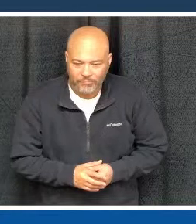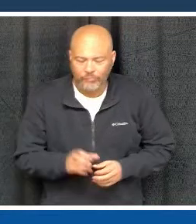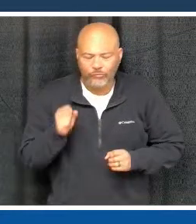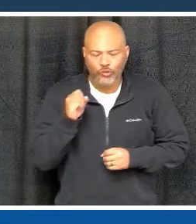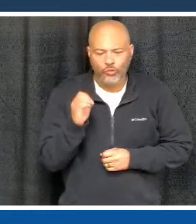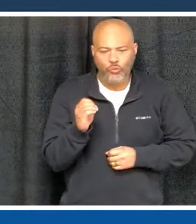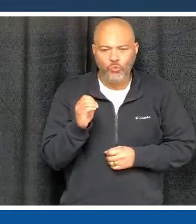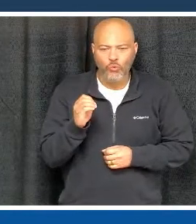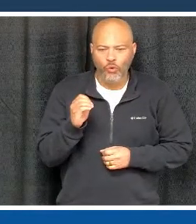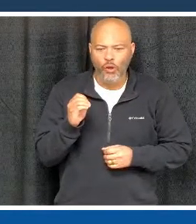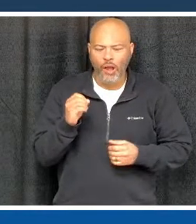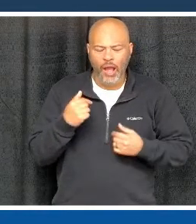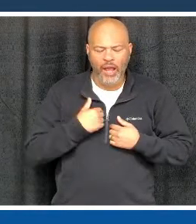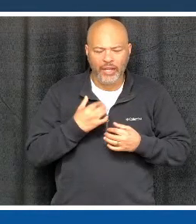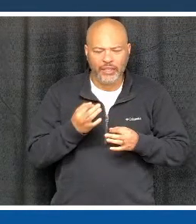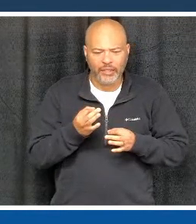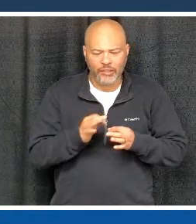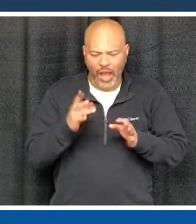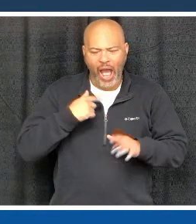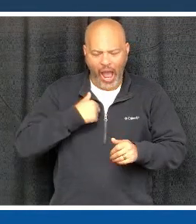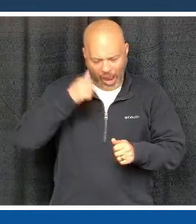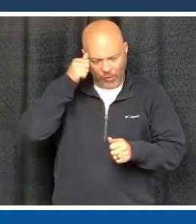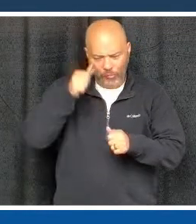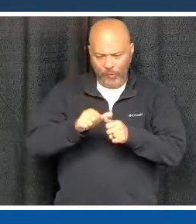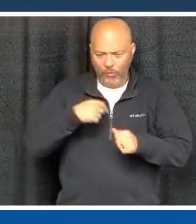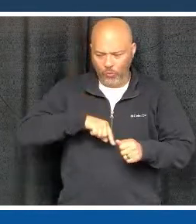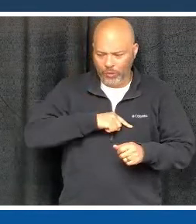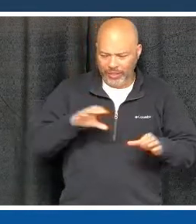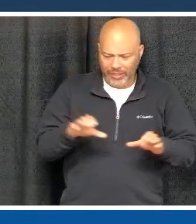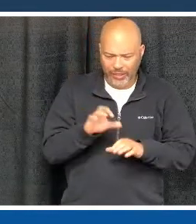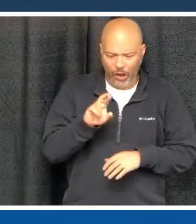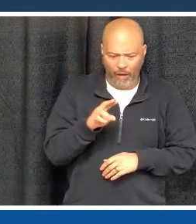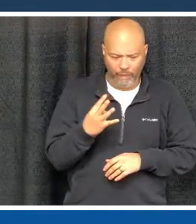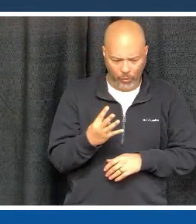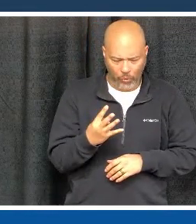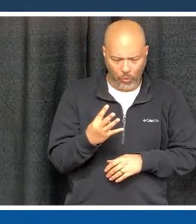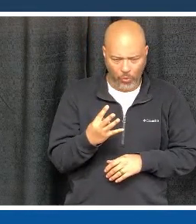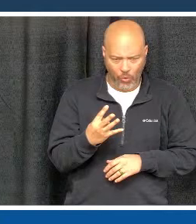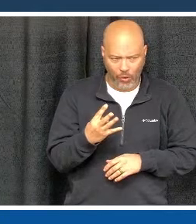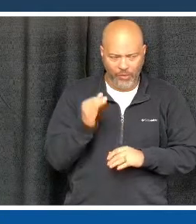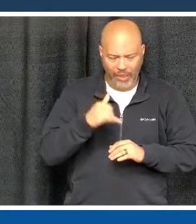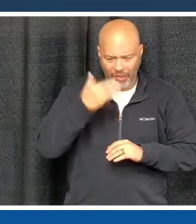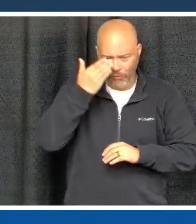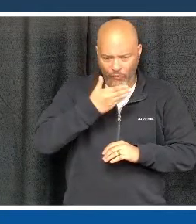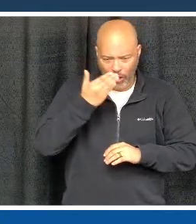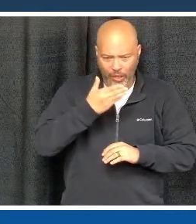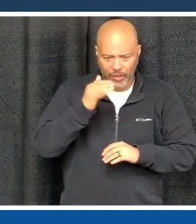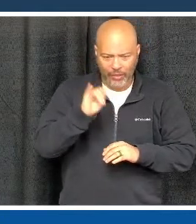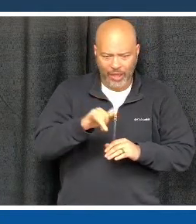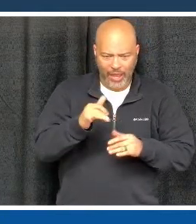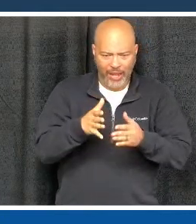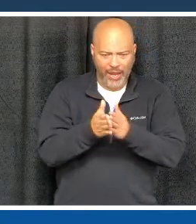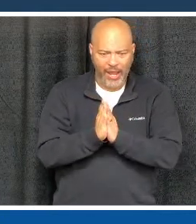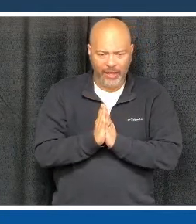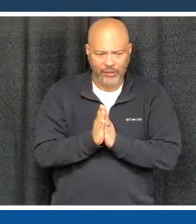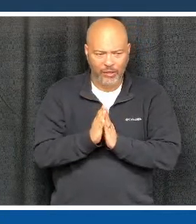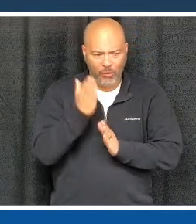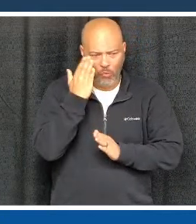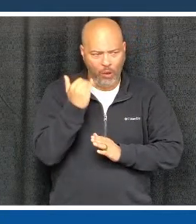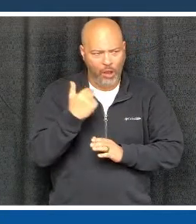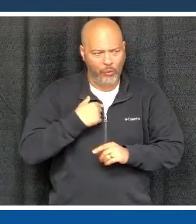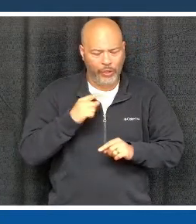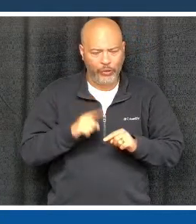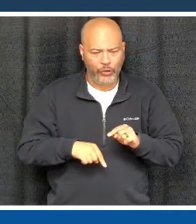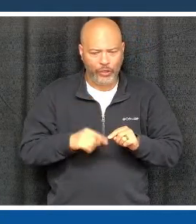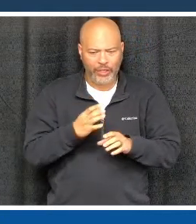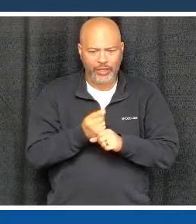So I remember when we did the R4 that's up in the front of that and asking why we